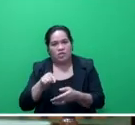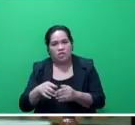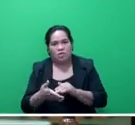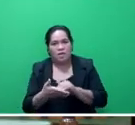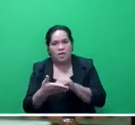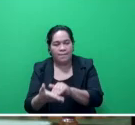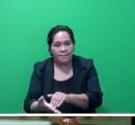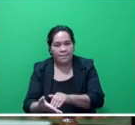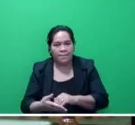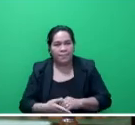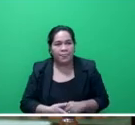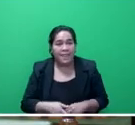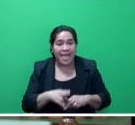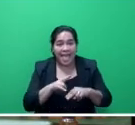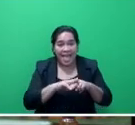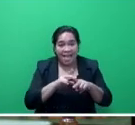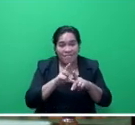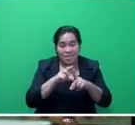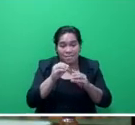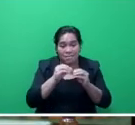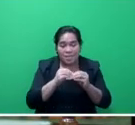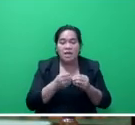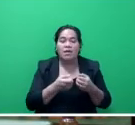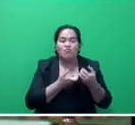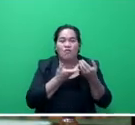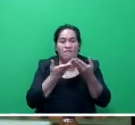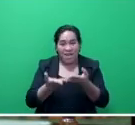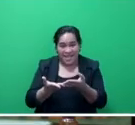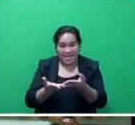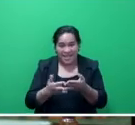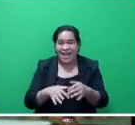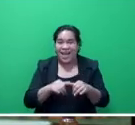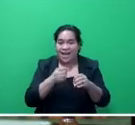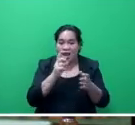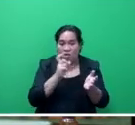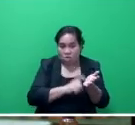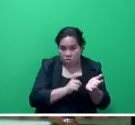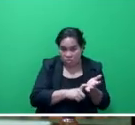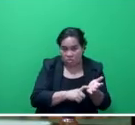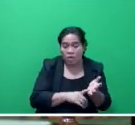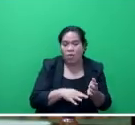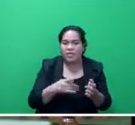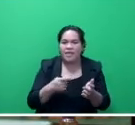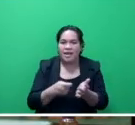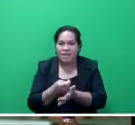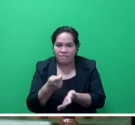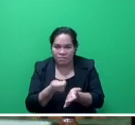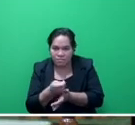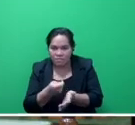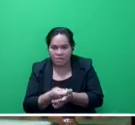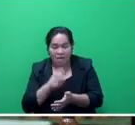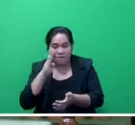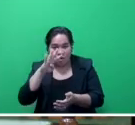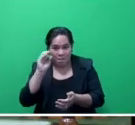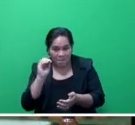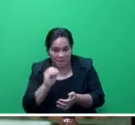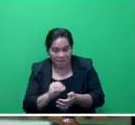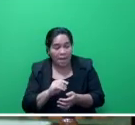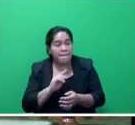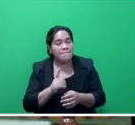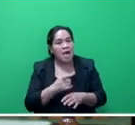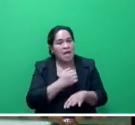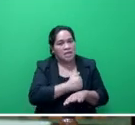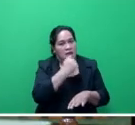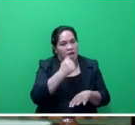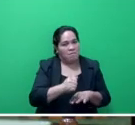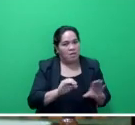for example, FDB provides agriculture loans at interest rates of 11 to 12%. On average, 6% is subsidized by the government,